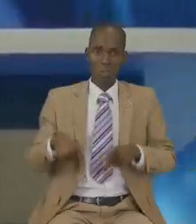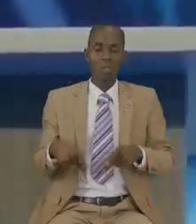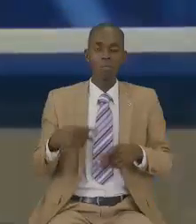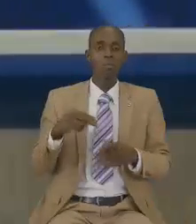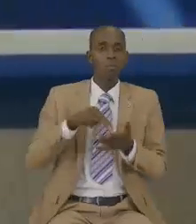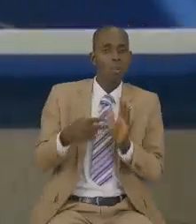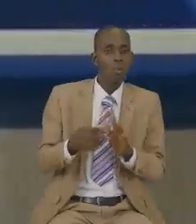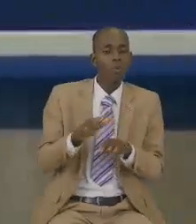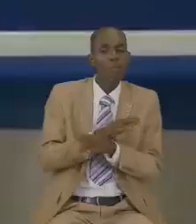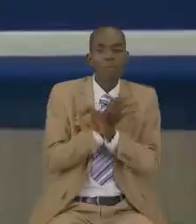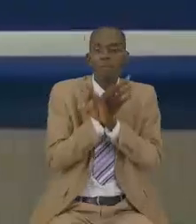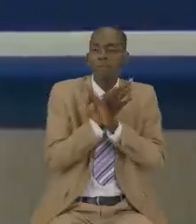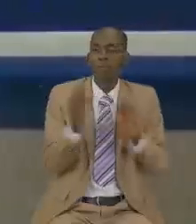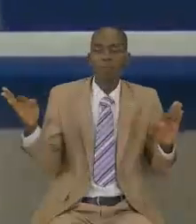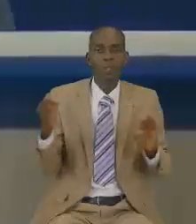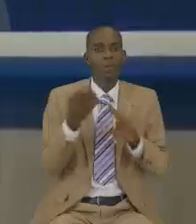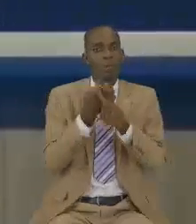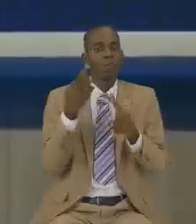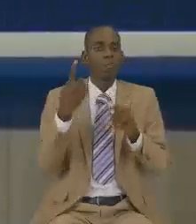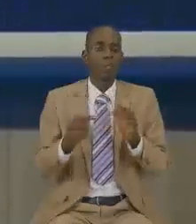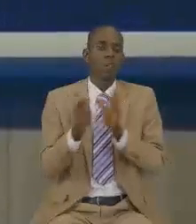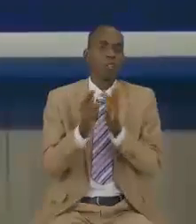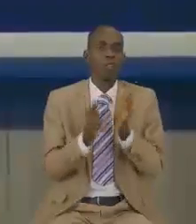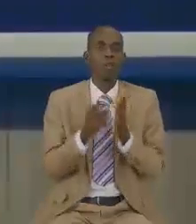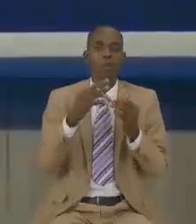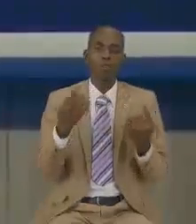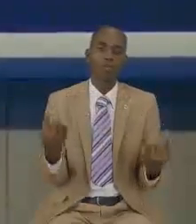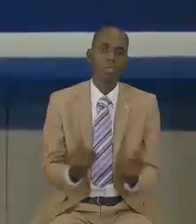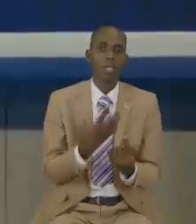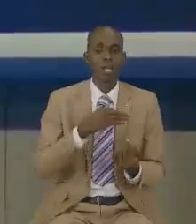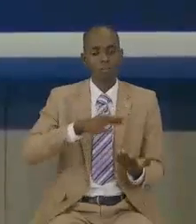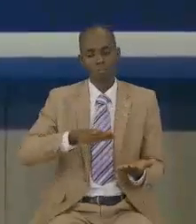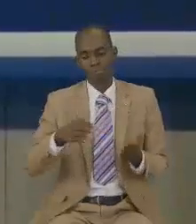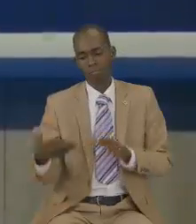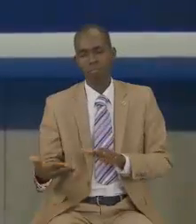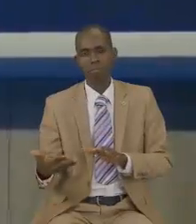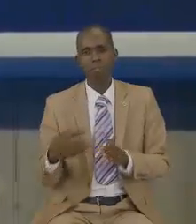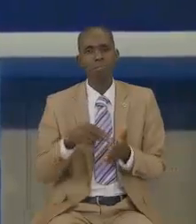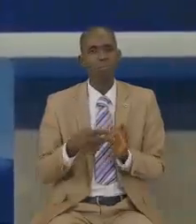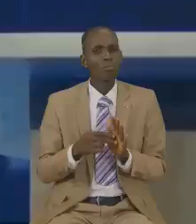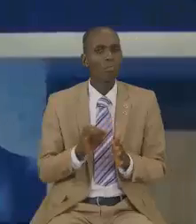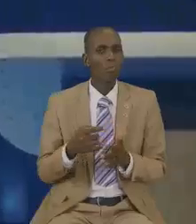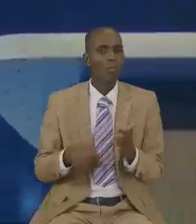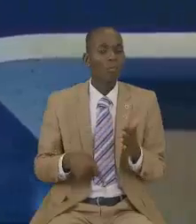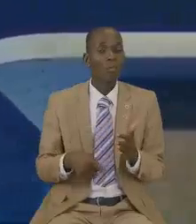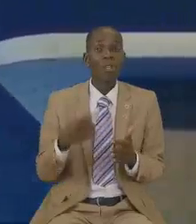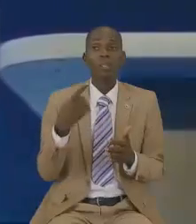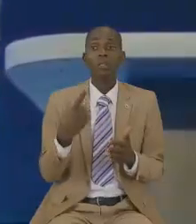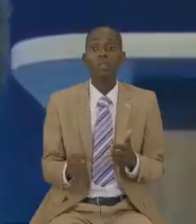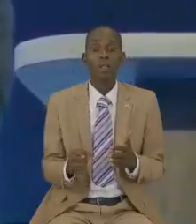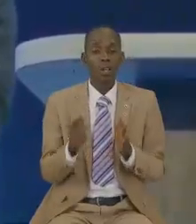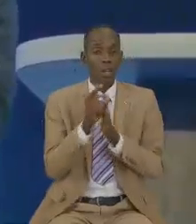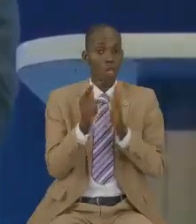free from the law of sin and death. What does that mean? The law of sin,